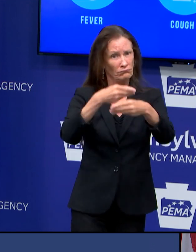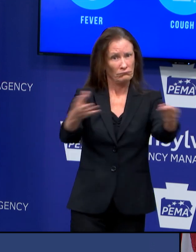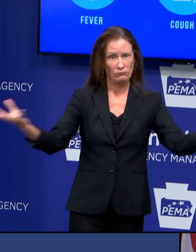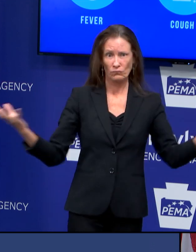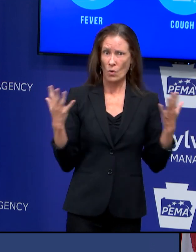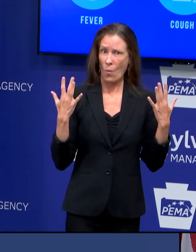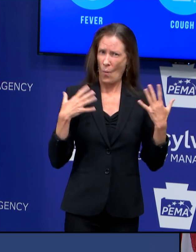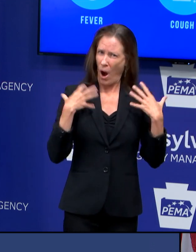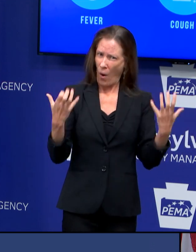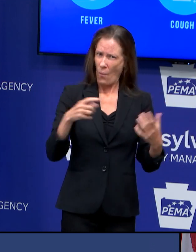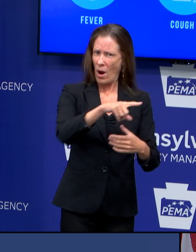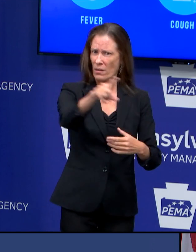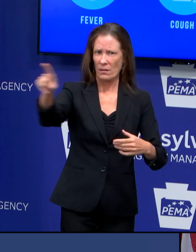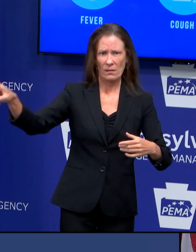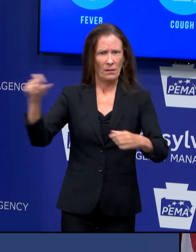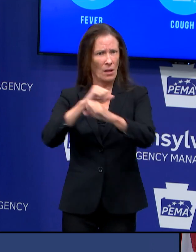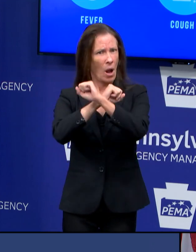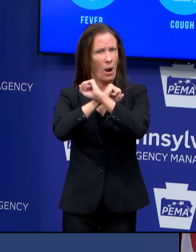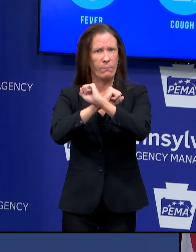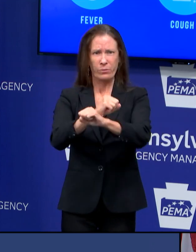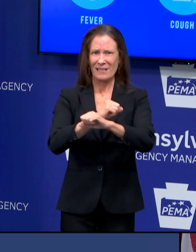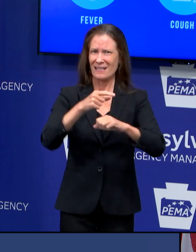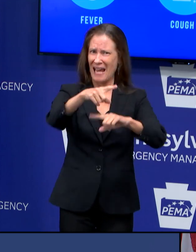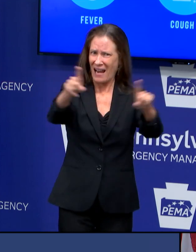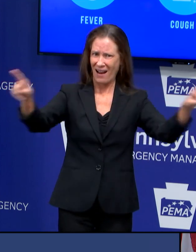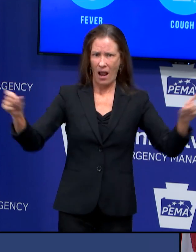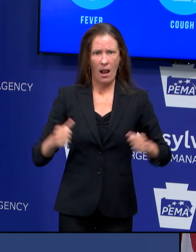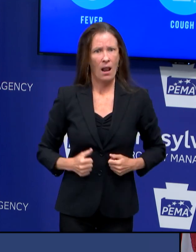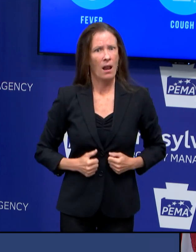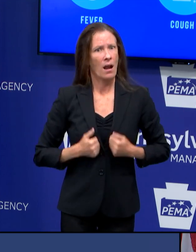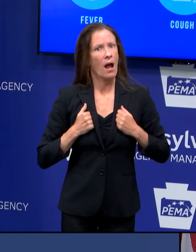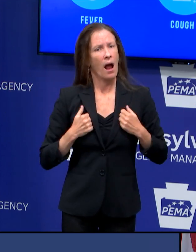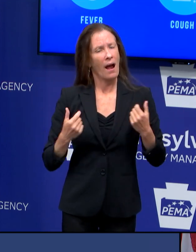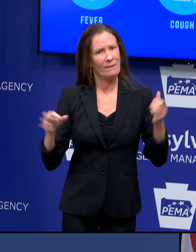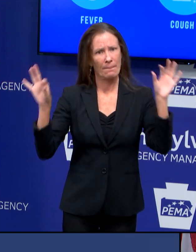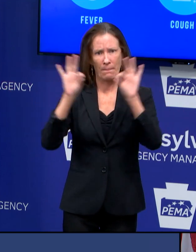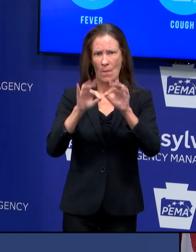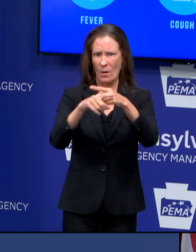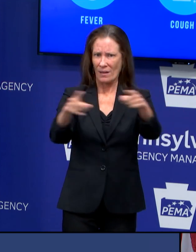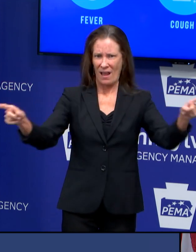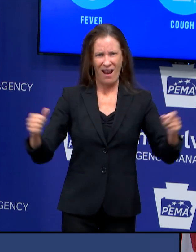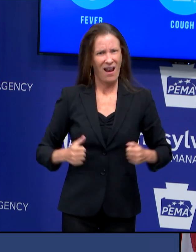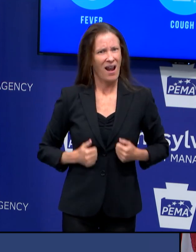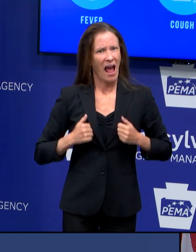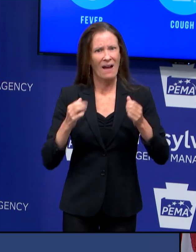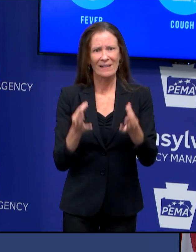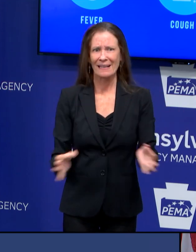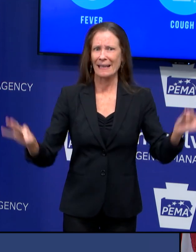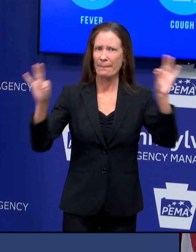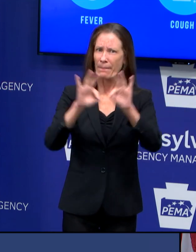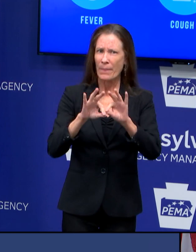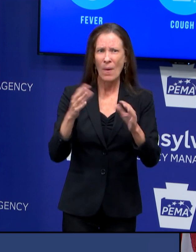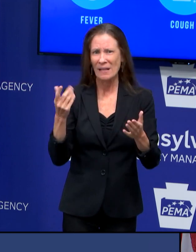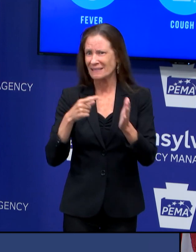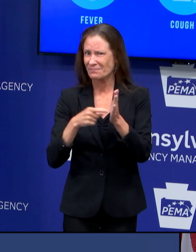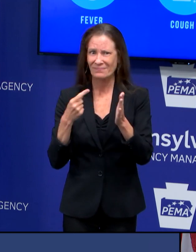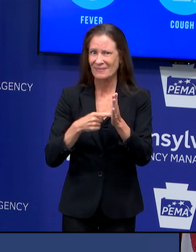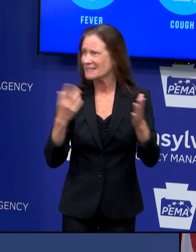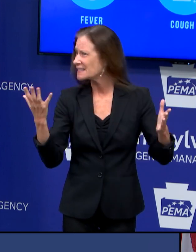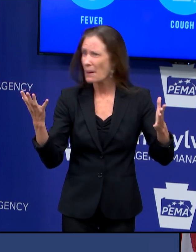safety must take priority, such as sheltering during severe weather. However, whenever possible,